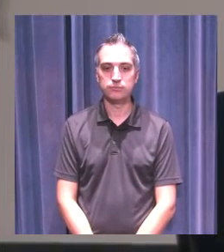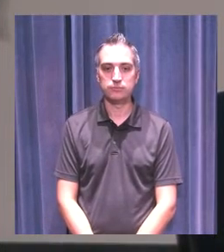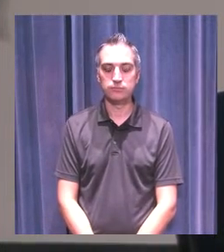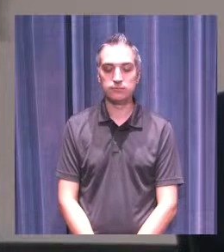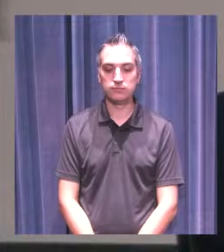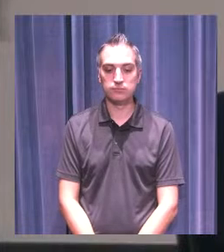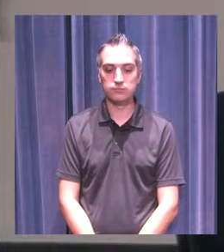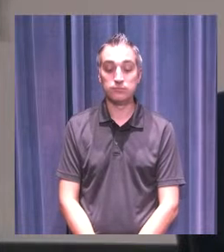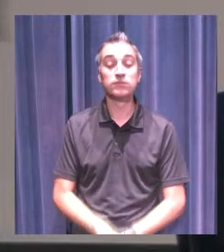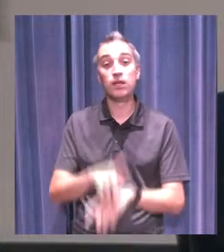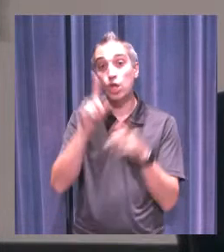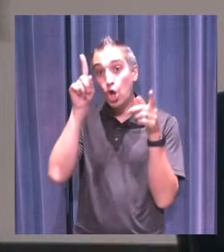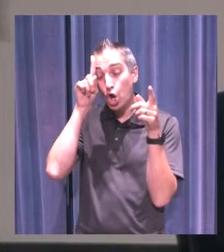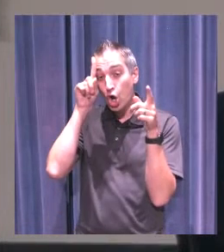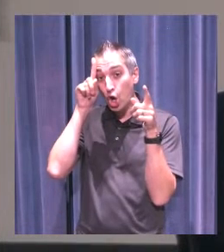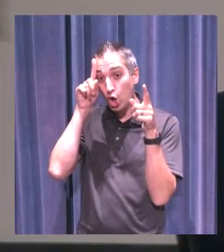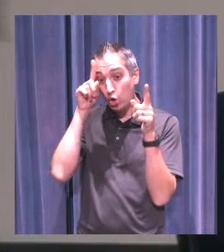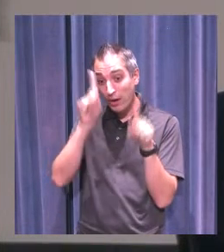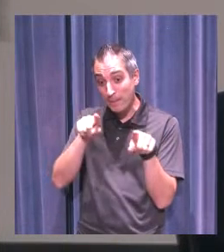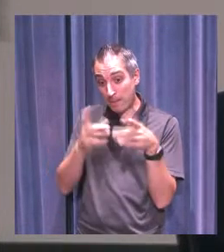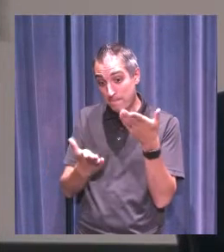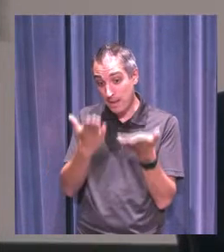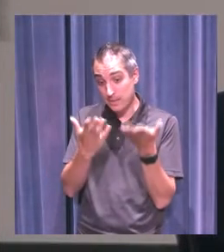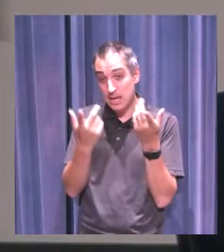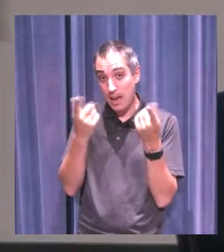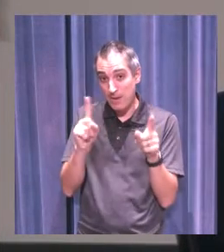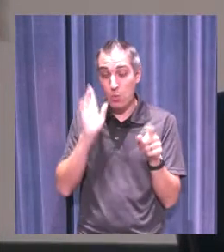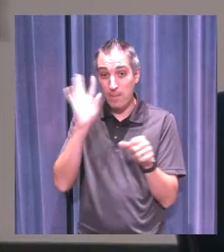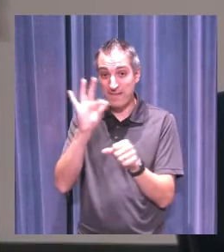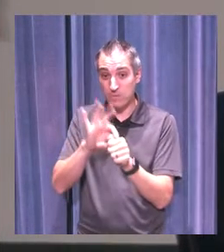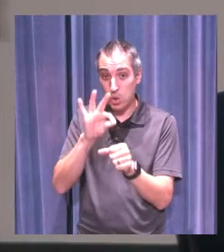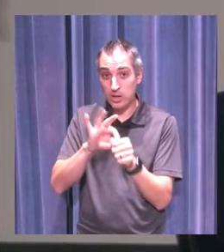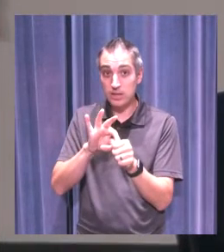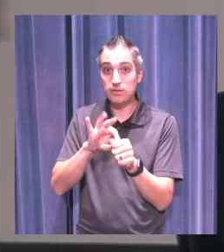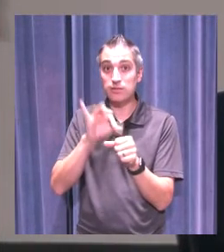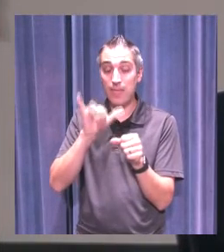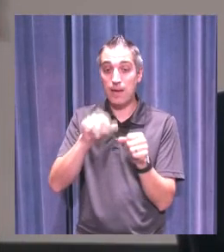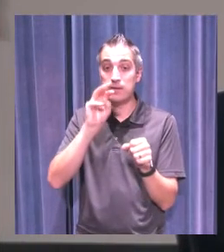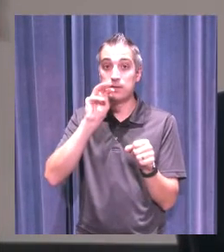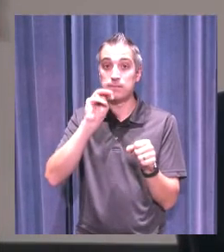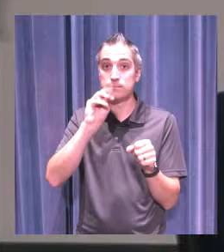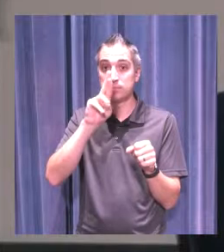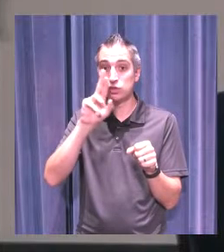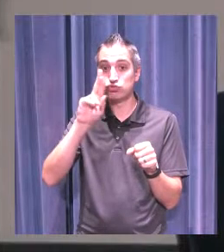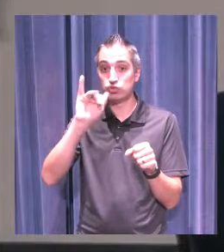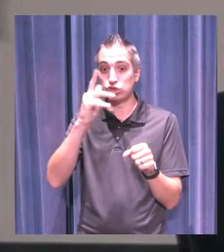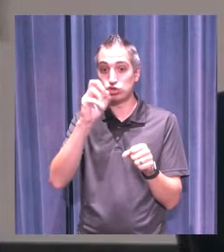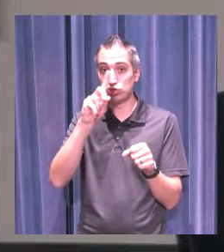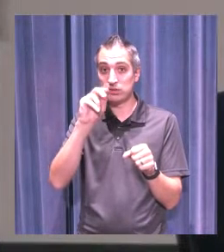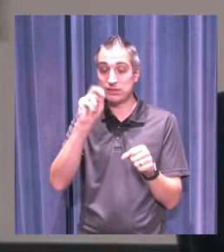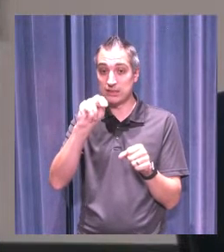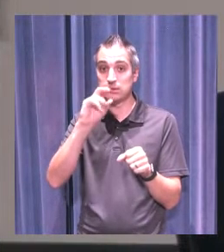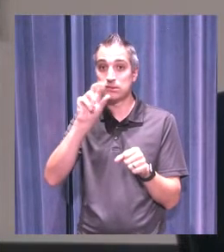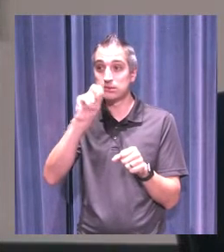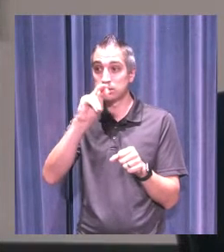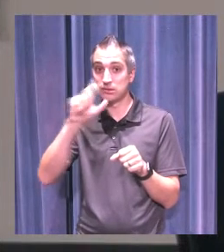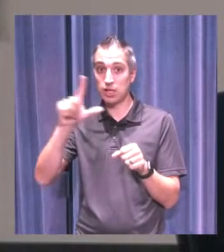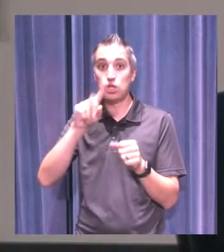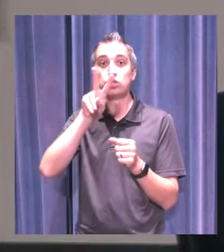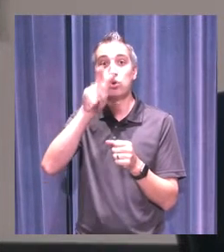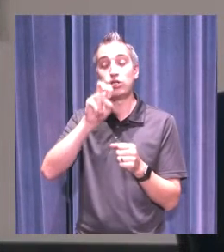The agreement that may be entered into that will be voted on will be that Ms. Richardson Snell will be paid on an annual basis the sum of